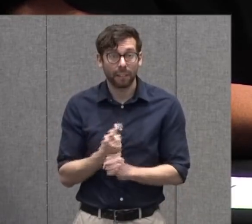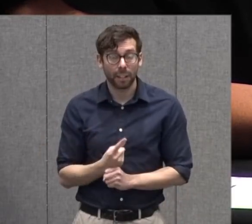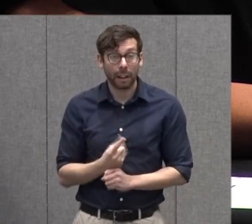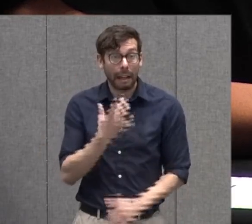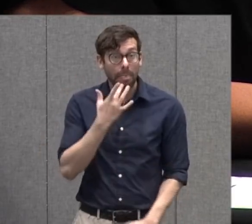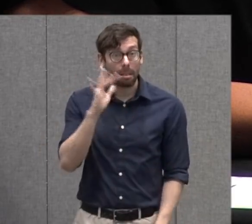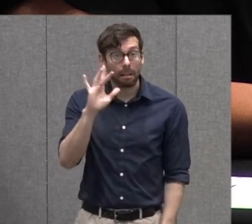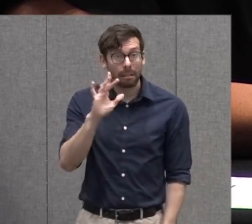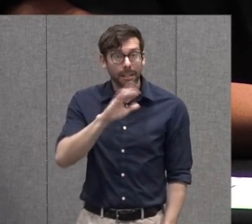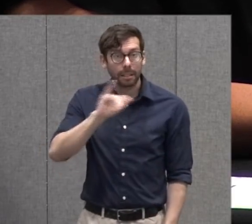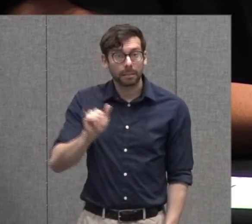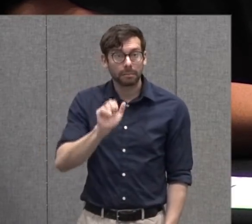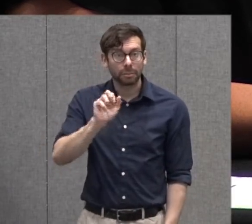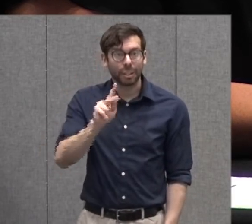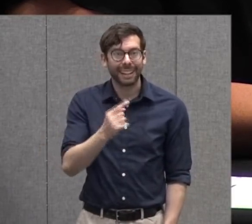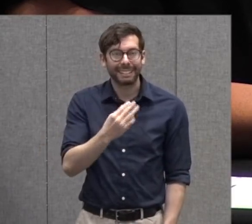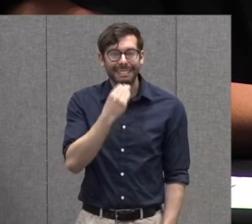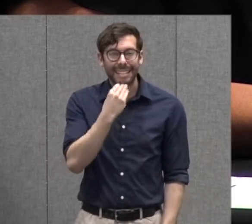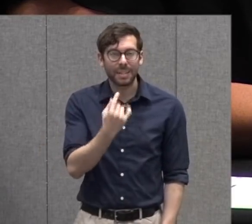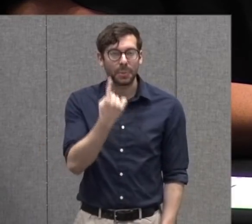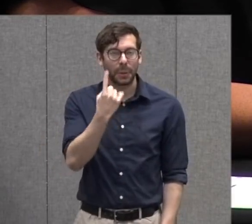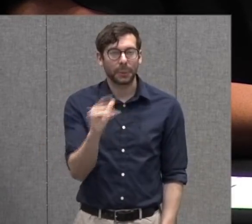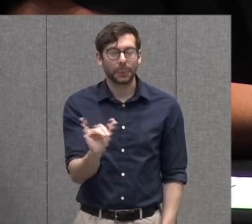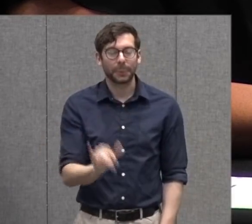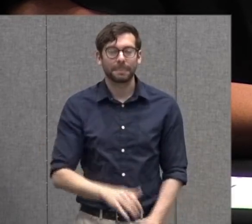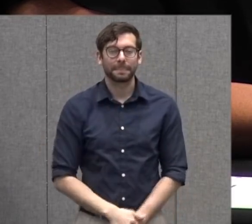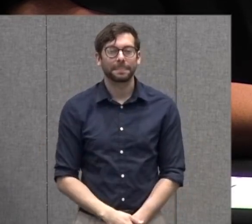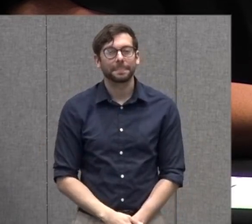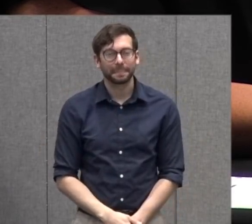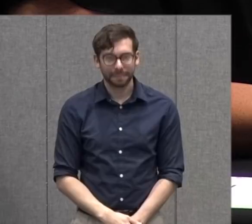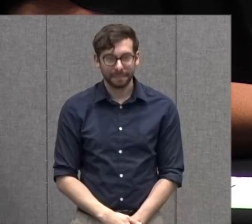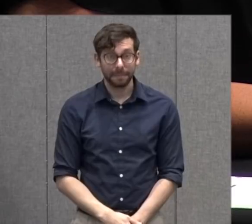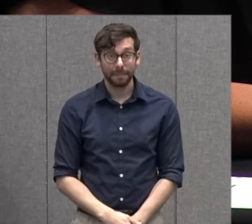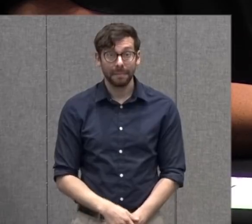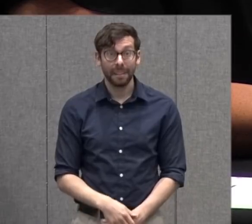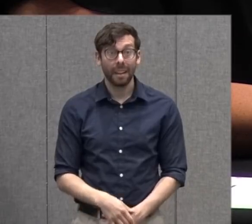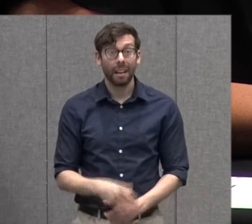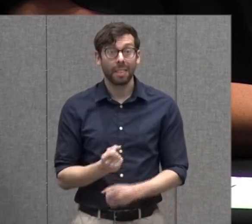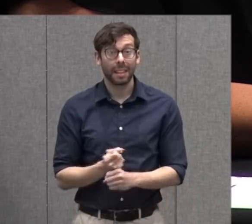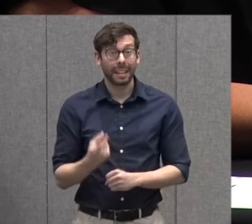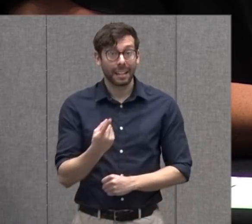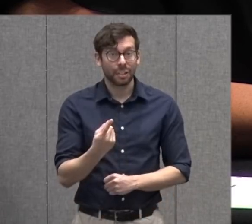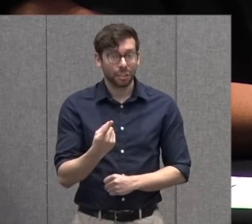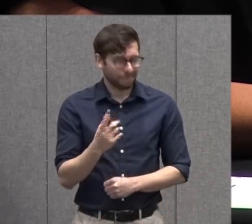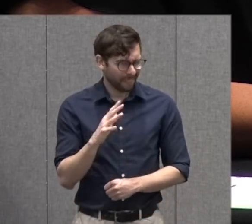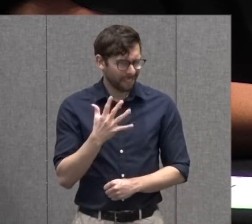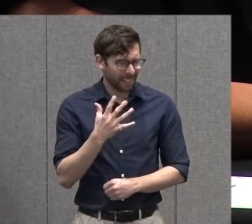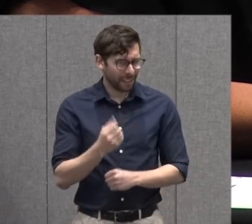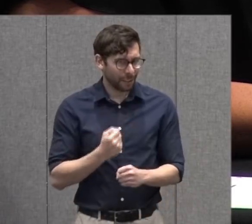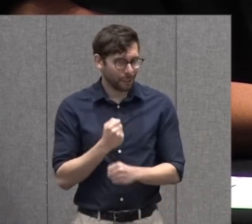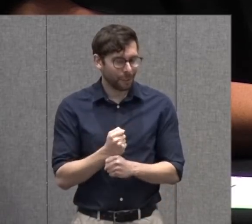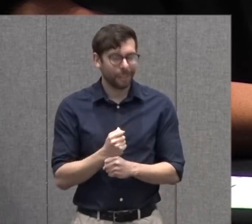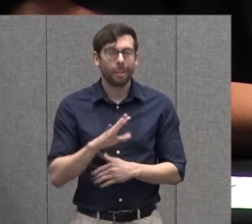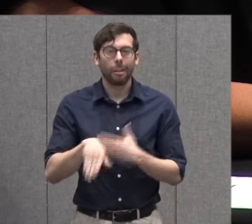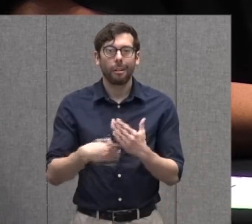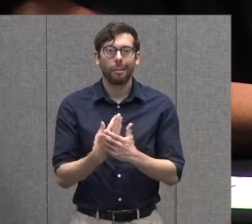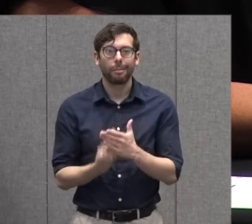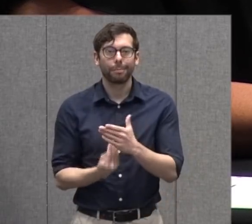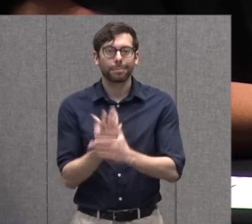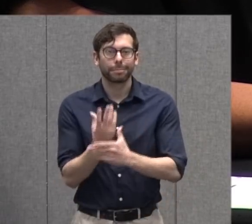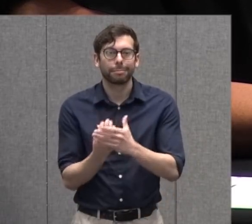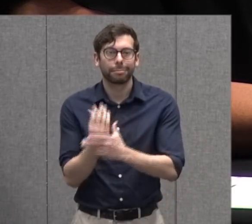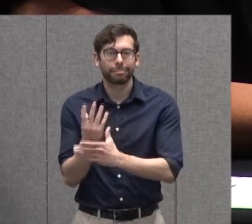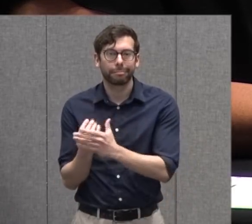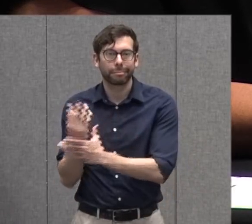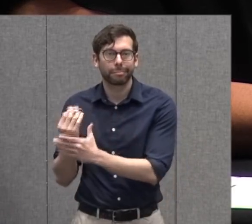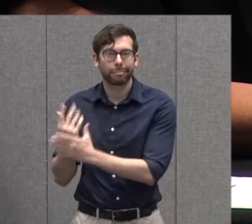also. The next year is the 5th year. All the sprouts came up. All the seeds were